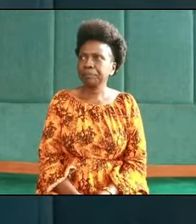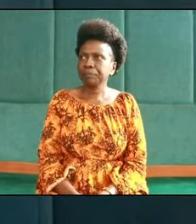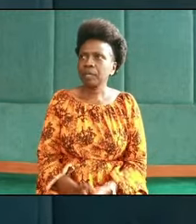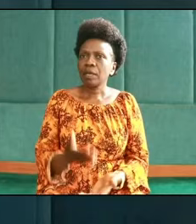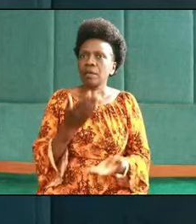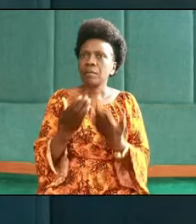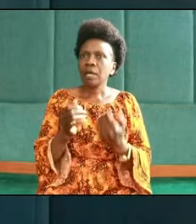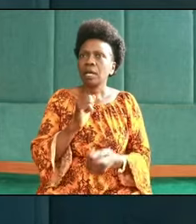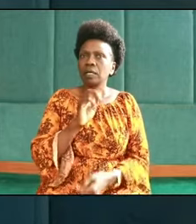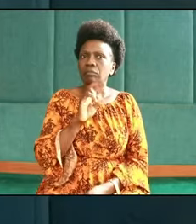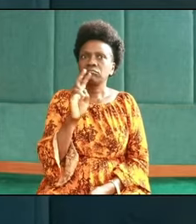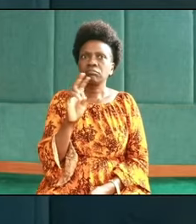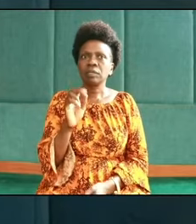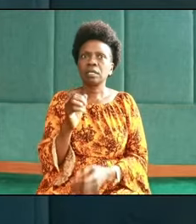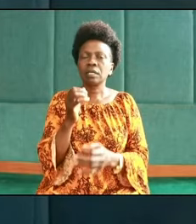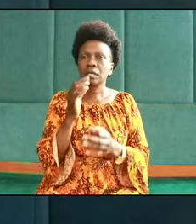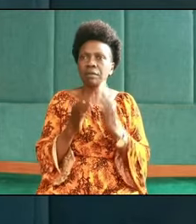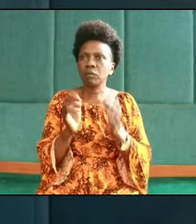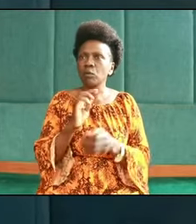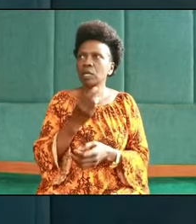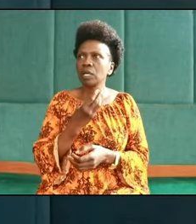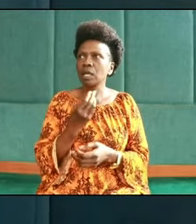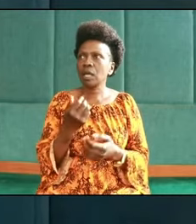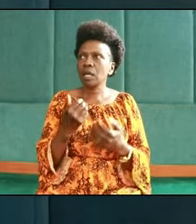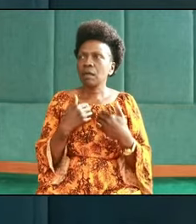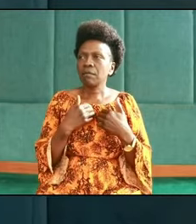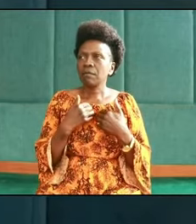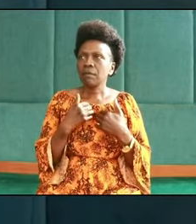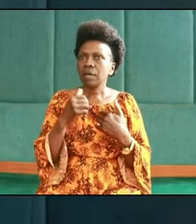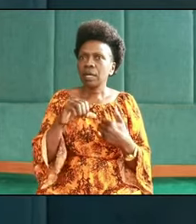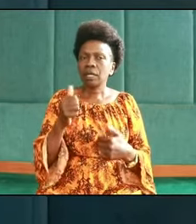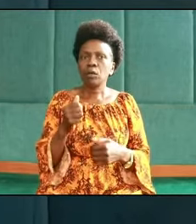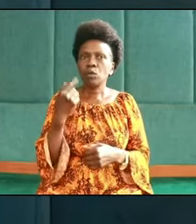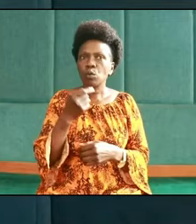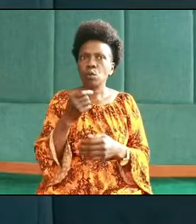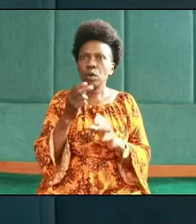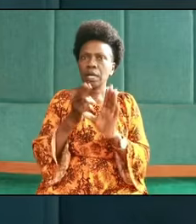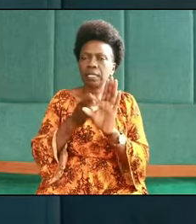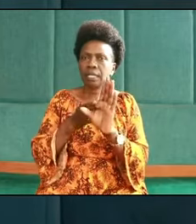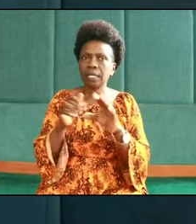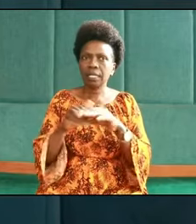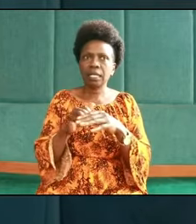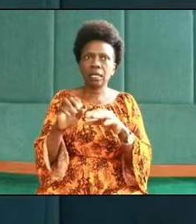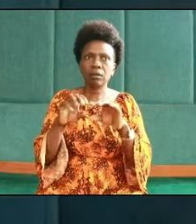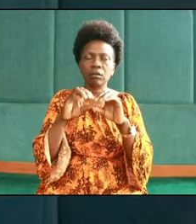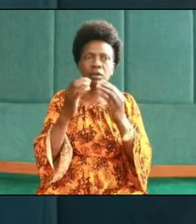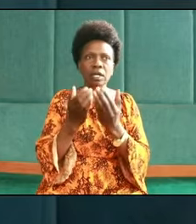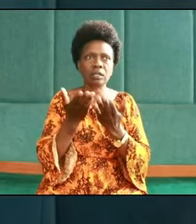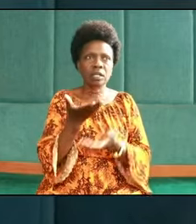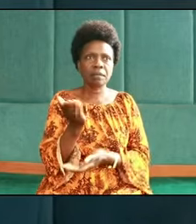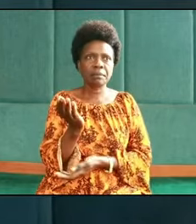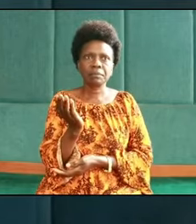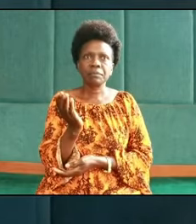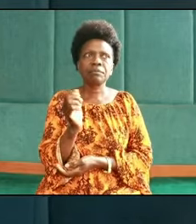May I see if we have any of the young professionals in the congregation? Is somewhere there or